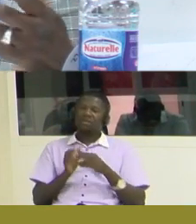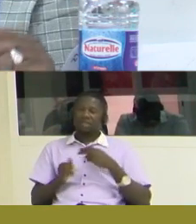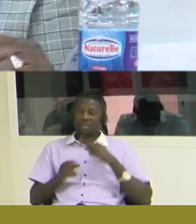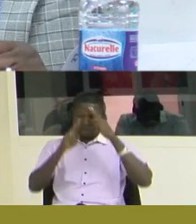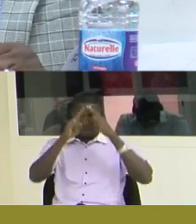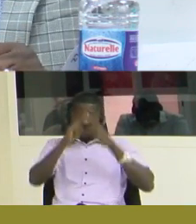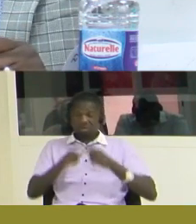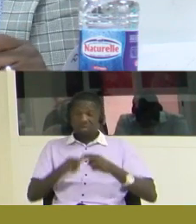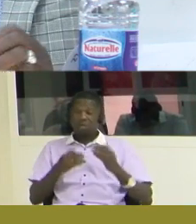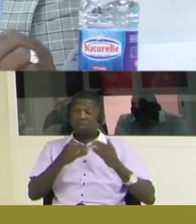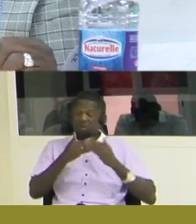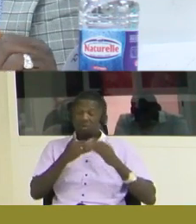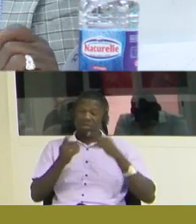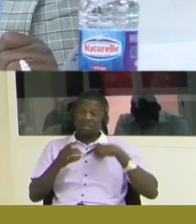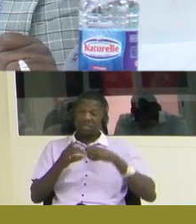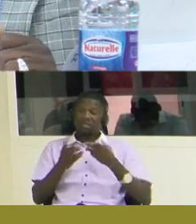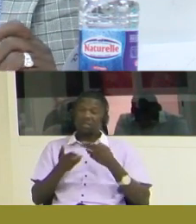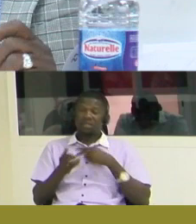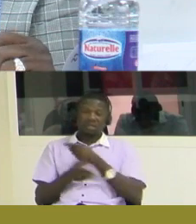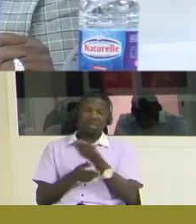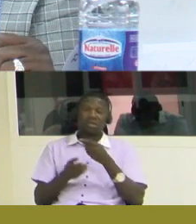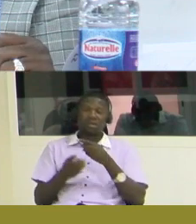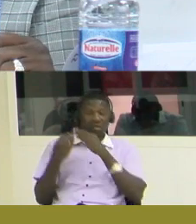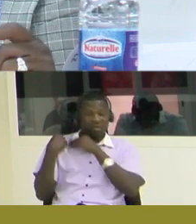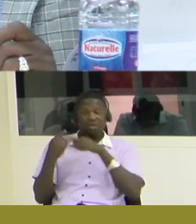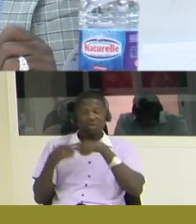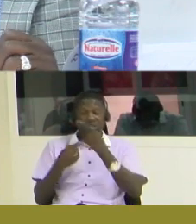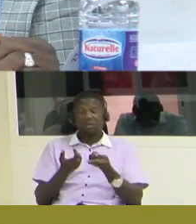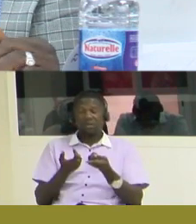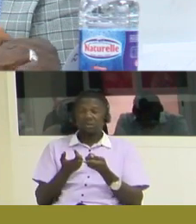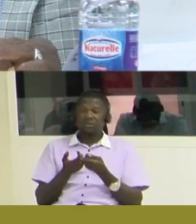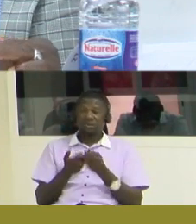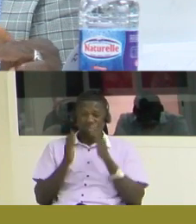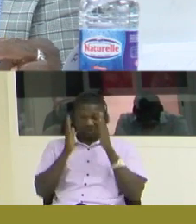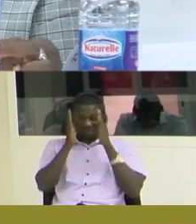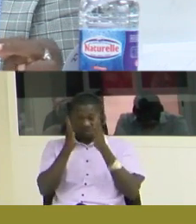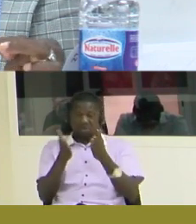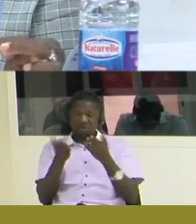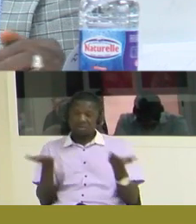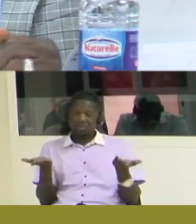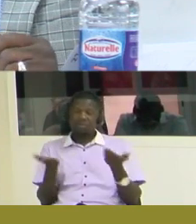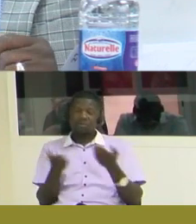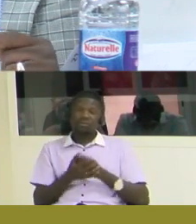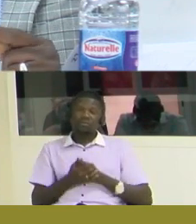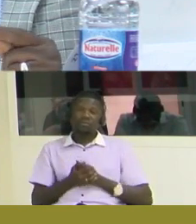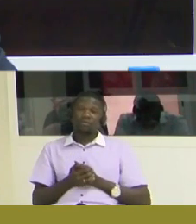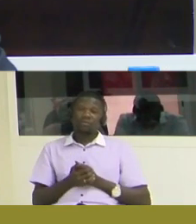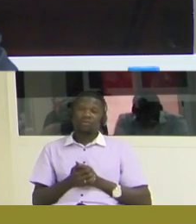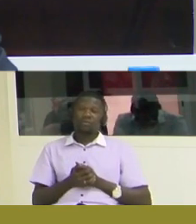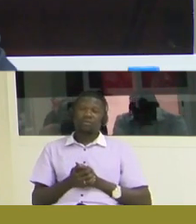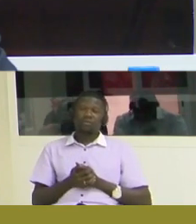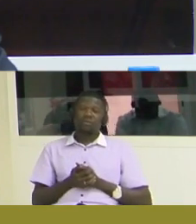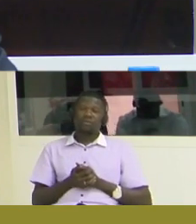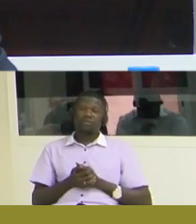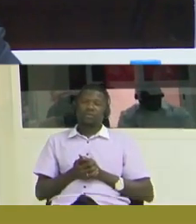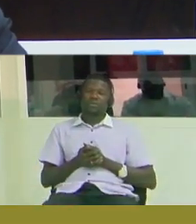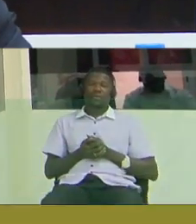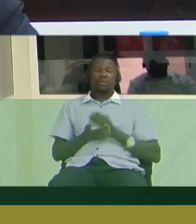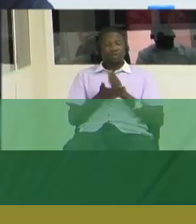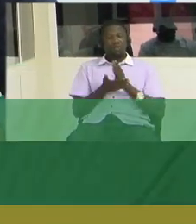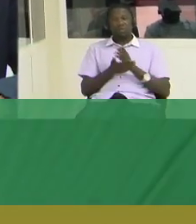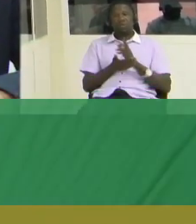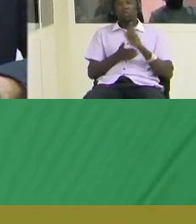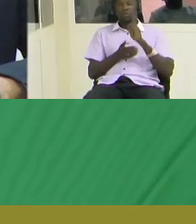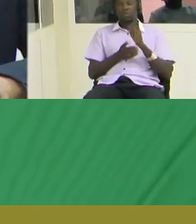their breach than in their respect or in their observance well sir you see what actually obtains on the